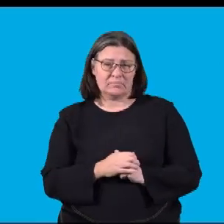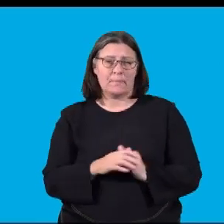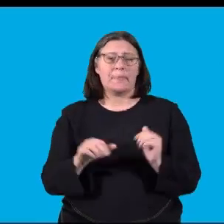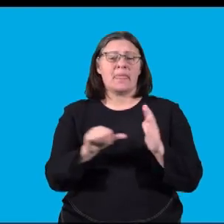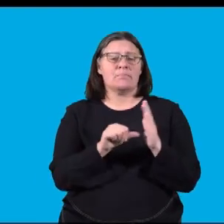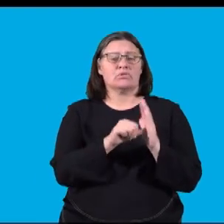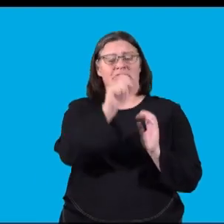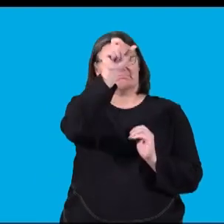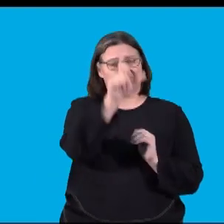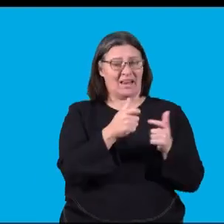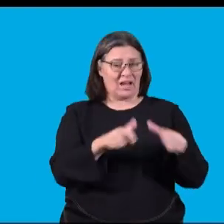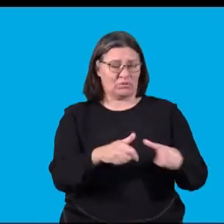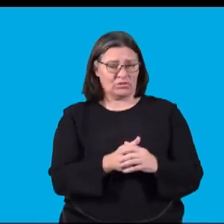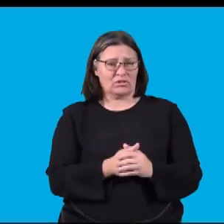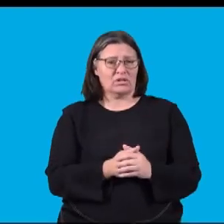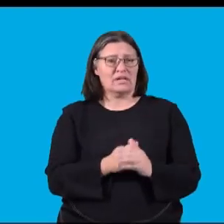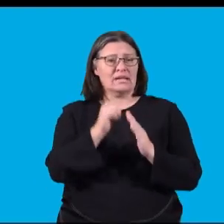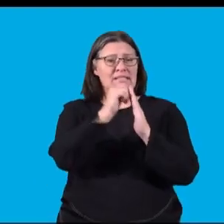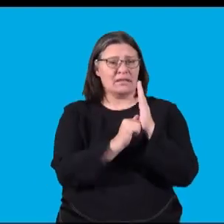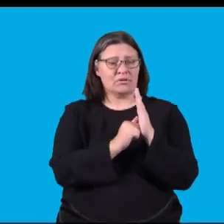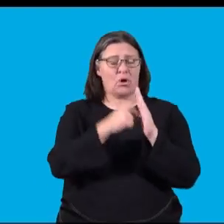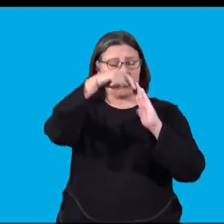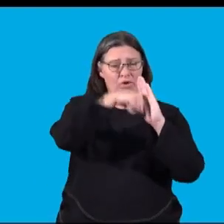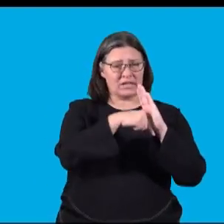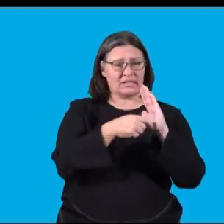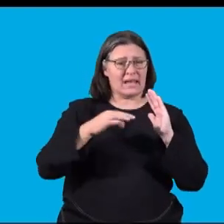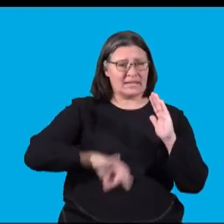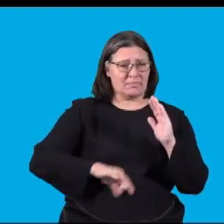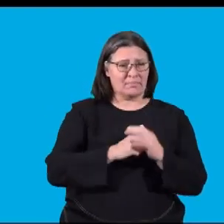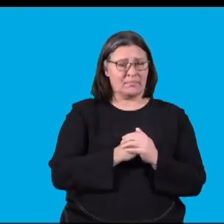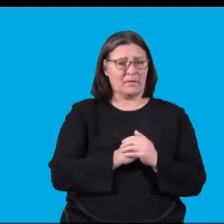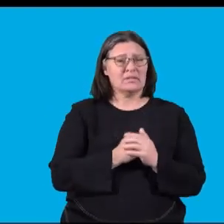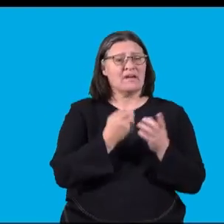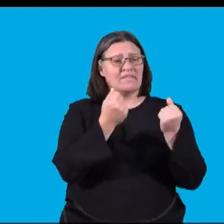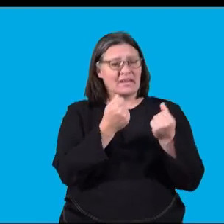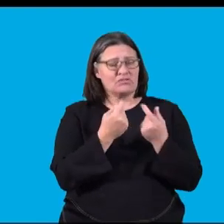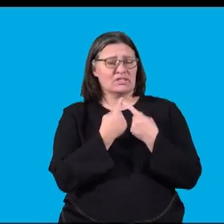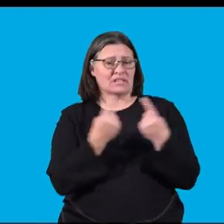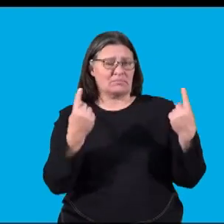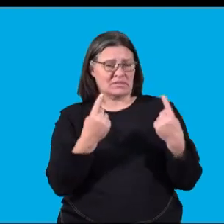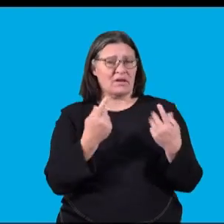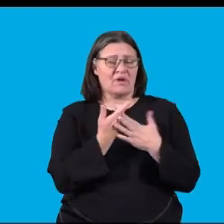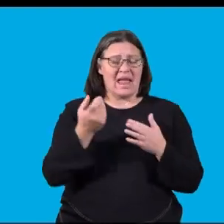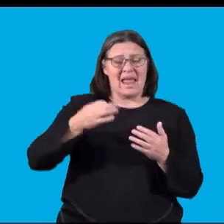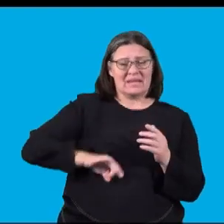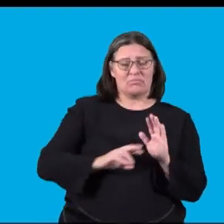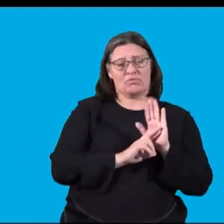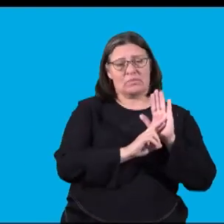Here are the keywords and language. The statement of comprehensive income, that is a financial statement that represents the